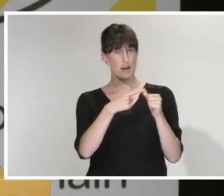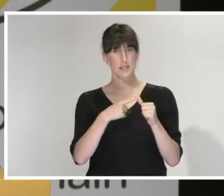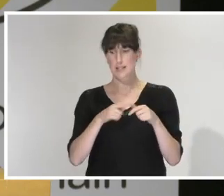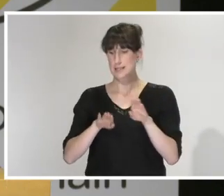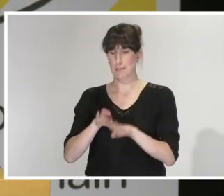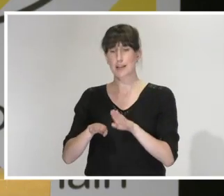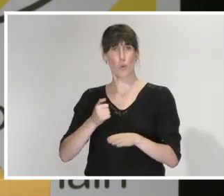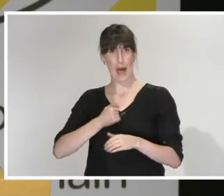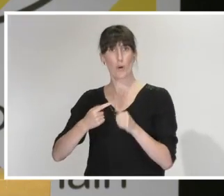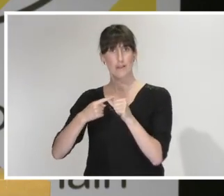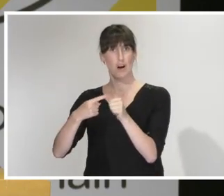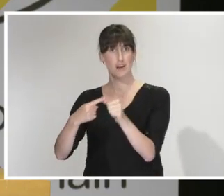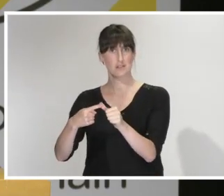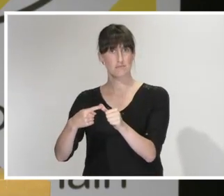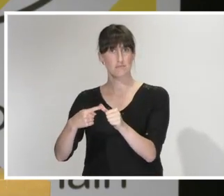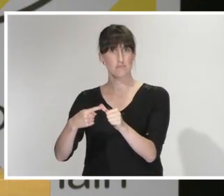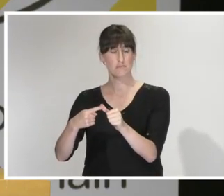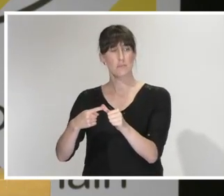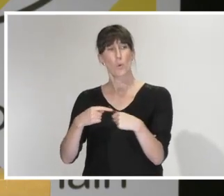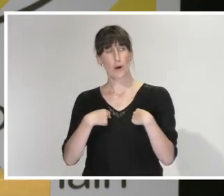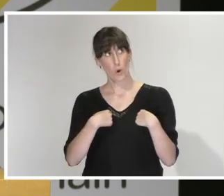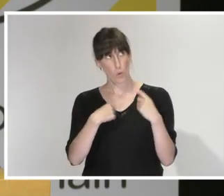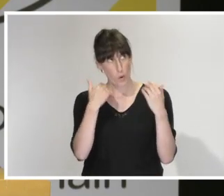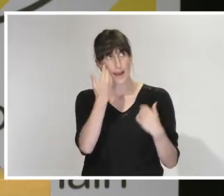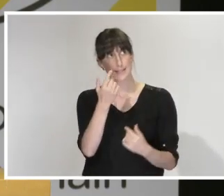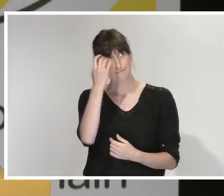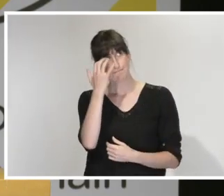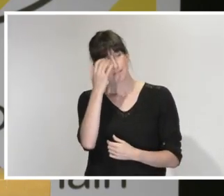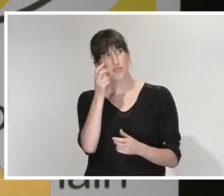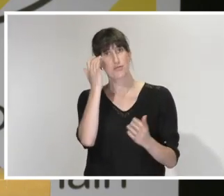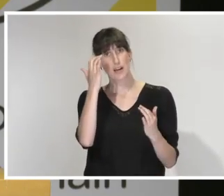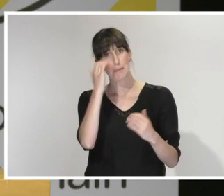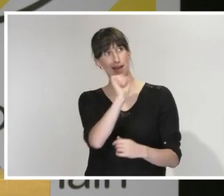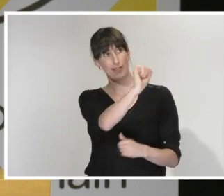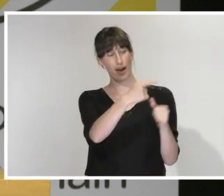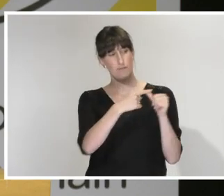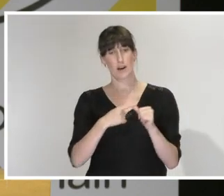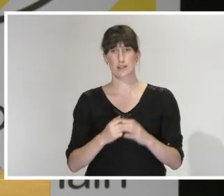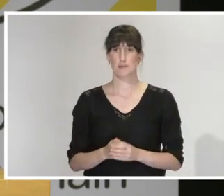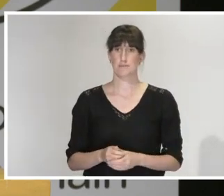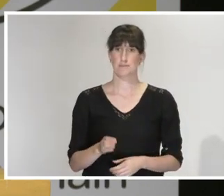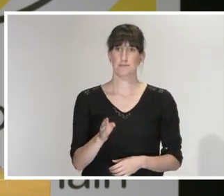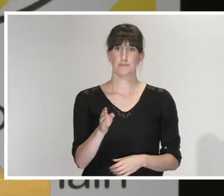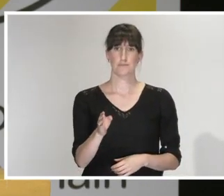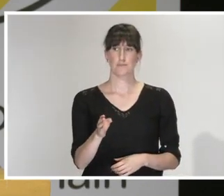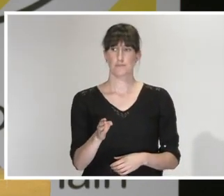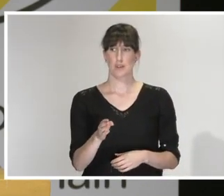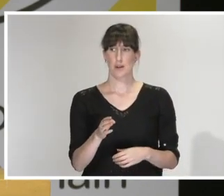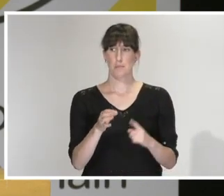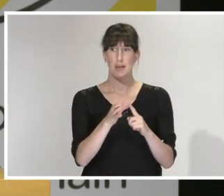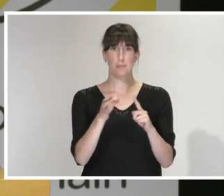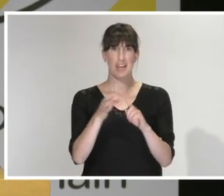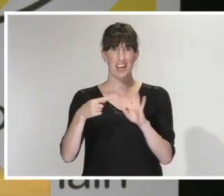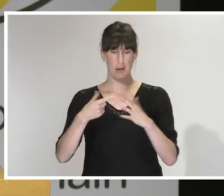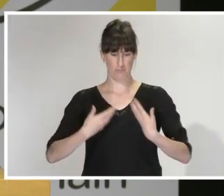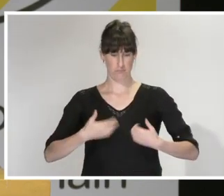approach we've taken, and we keep it under active consideration. The 40 million masks that were ordered last week, have they arrived yet